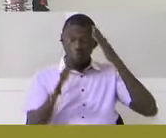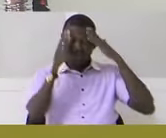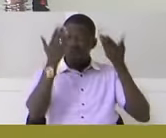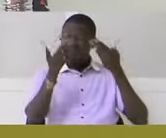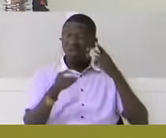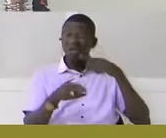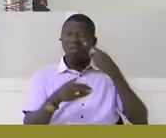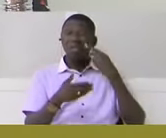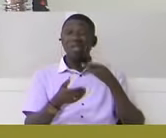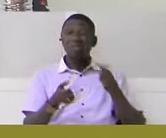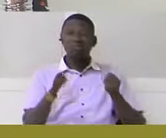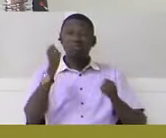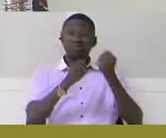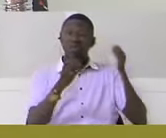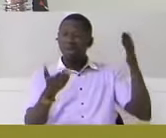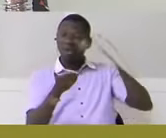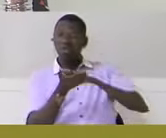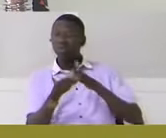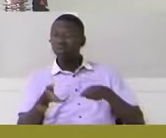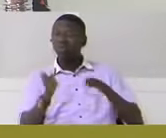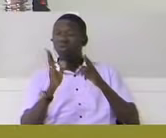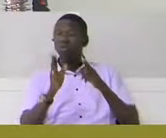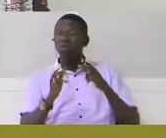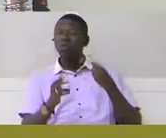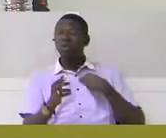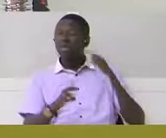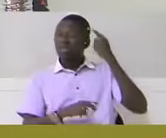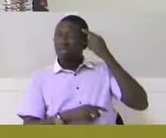concerned, they are running after those biscuits.